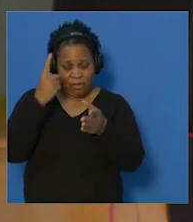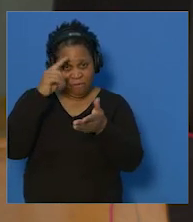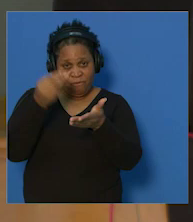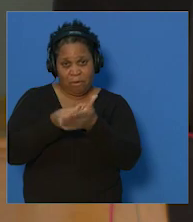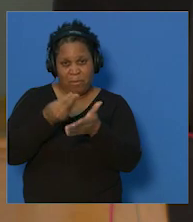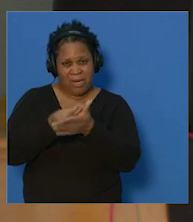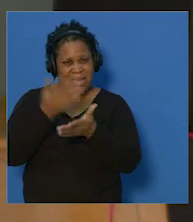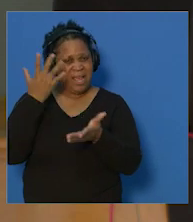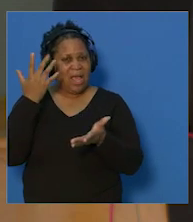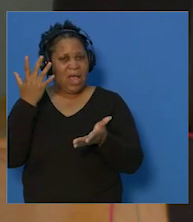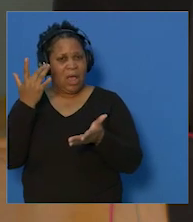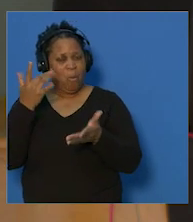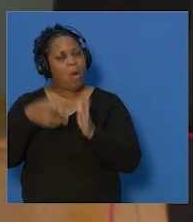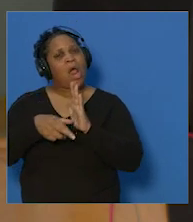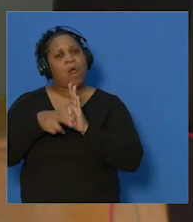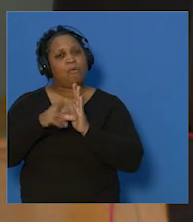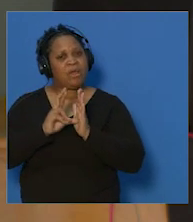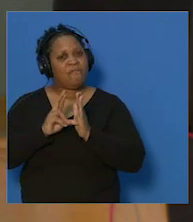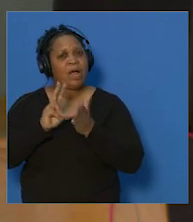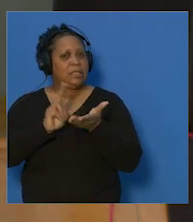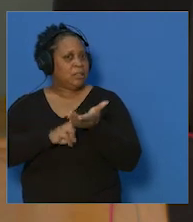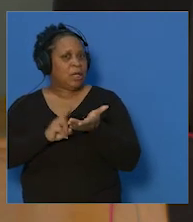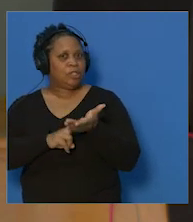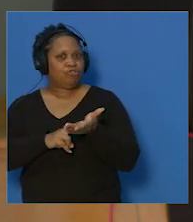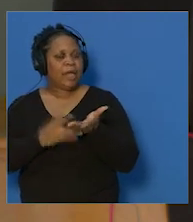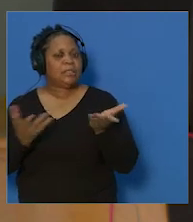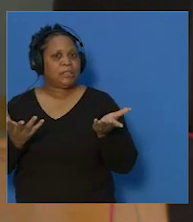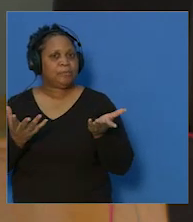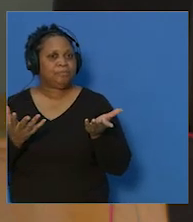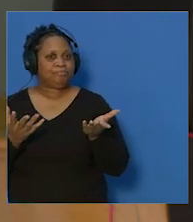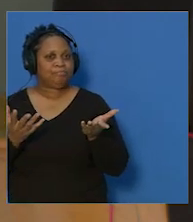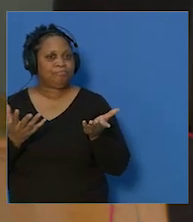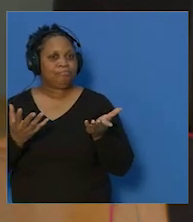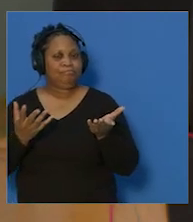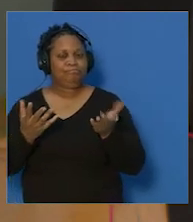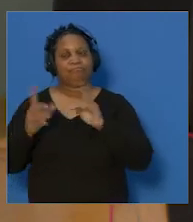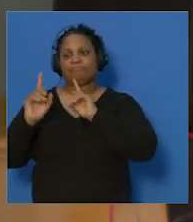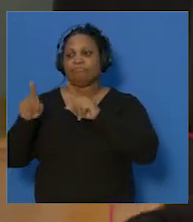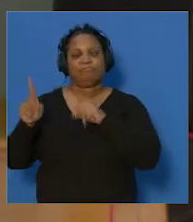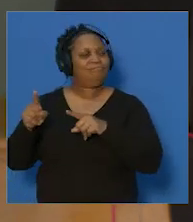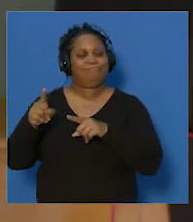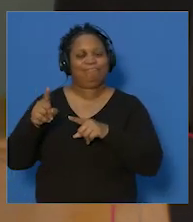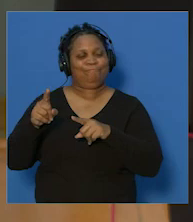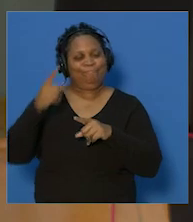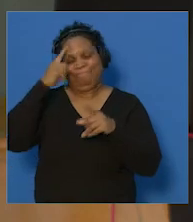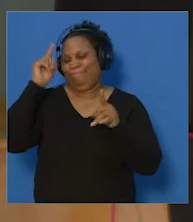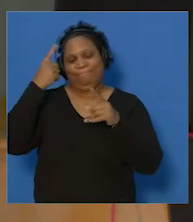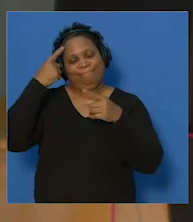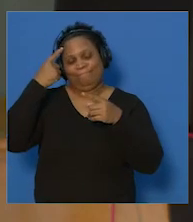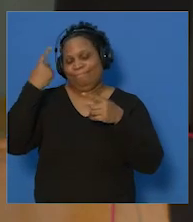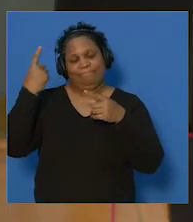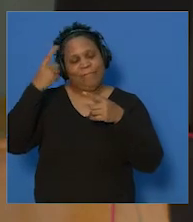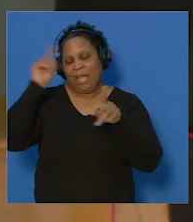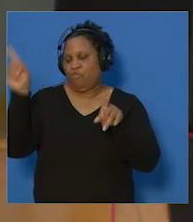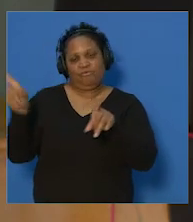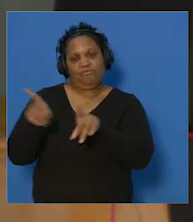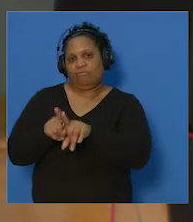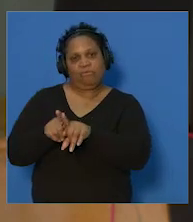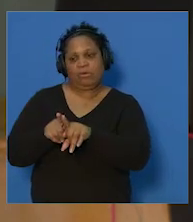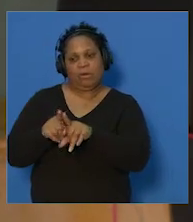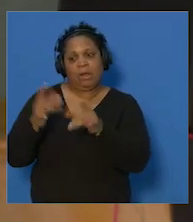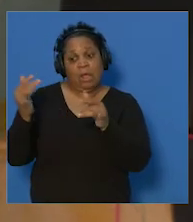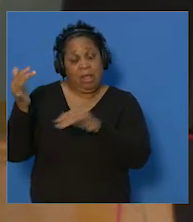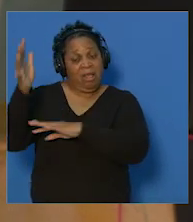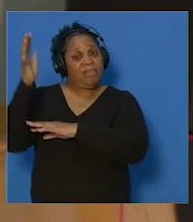is the contract being revised? Okay, that is not my view at all. Actually, at the time that we were trying to